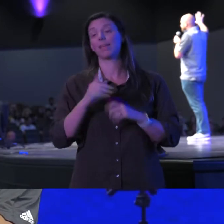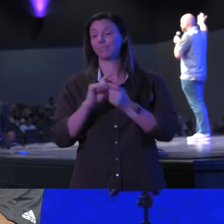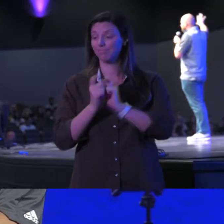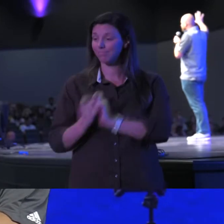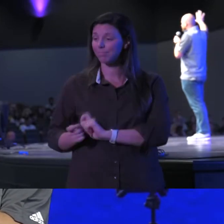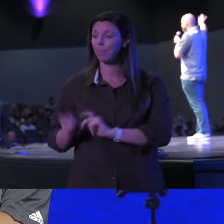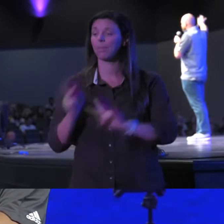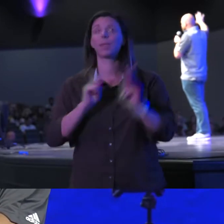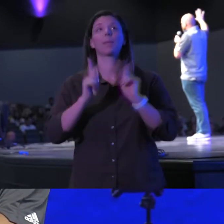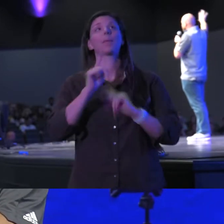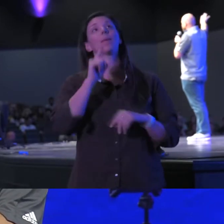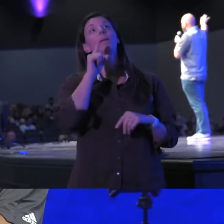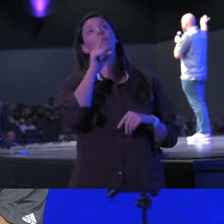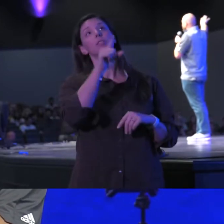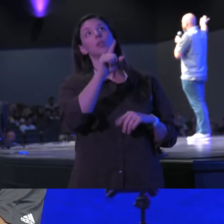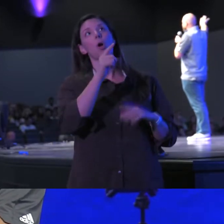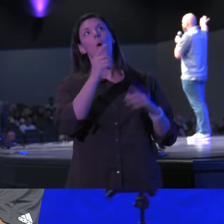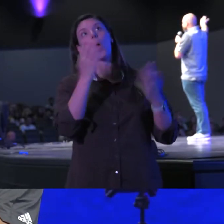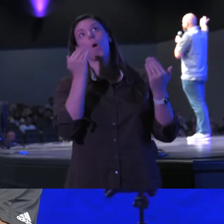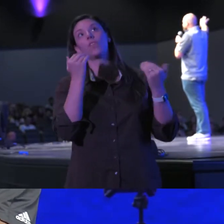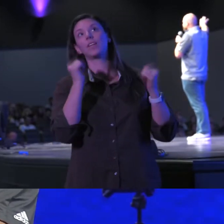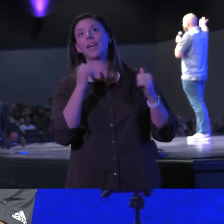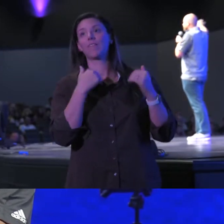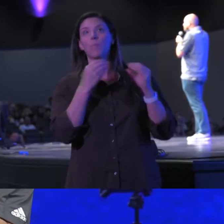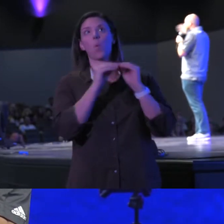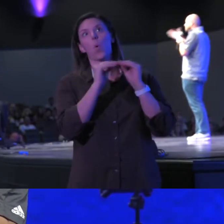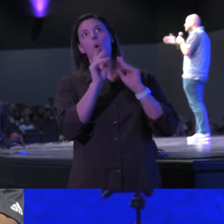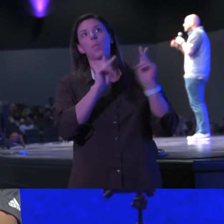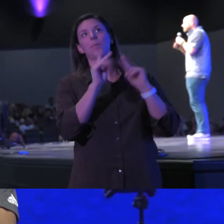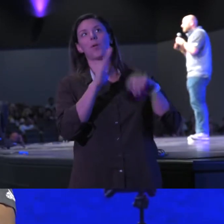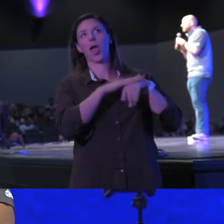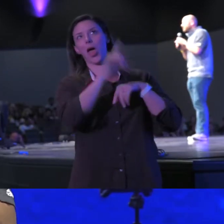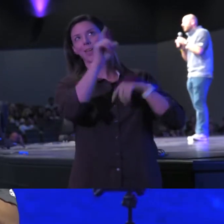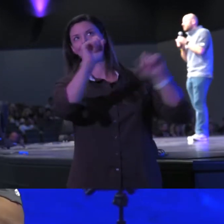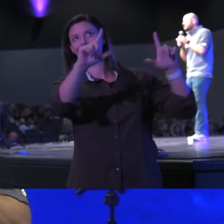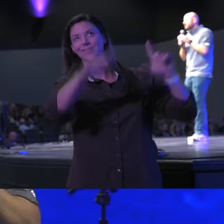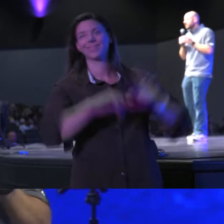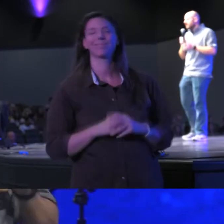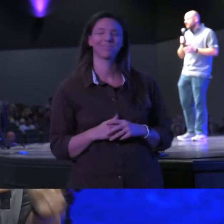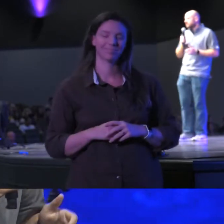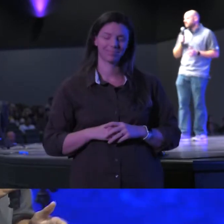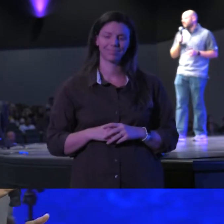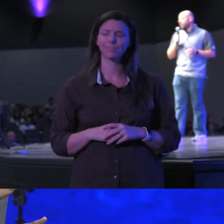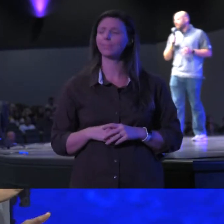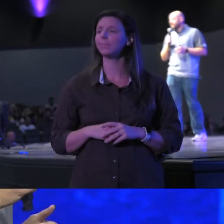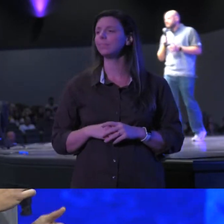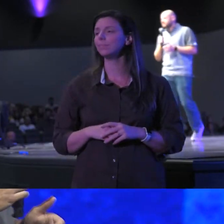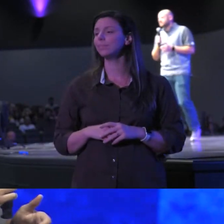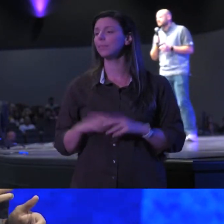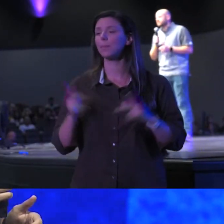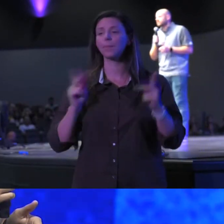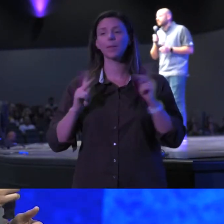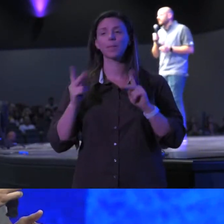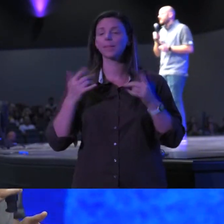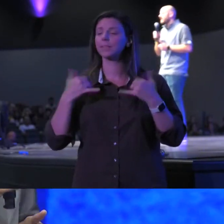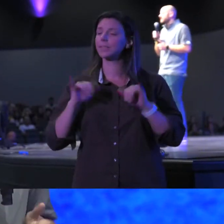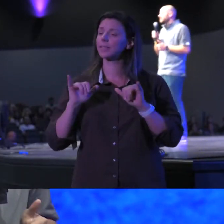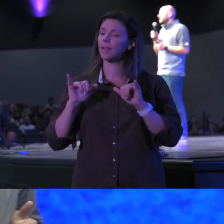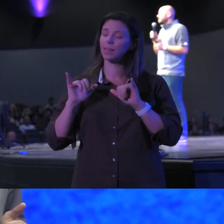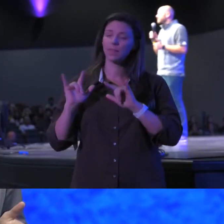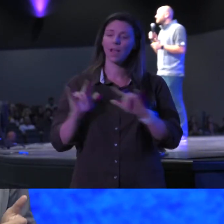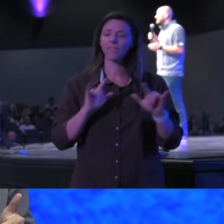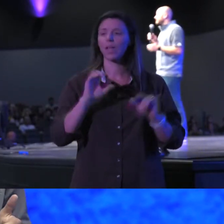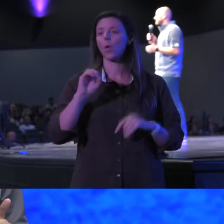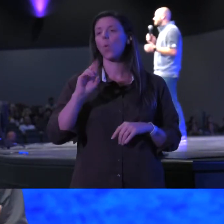screen can double and triple and quadruple and more. I want you to know that people are still loving the orphans. We've